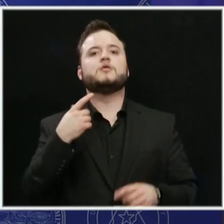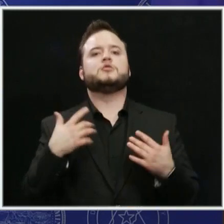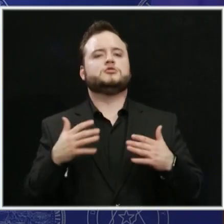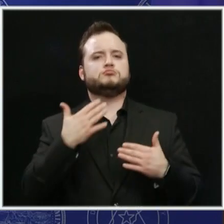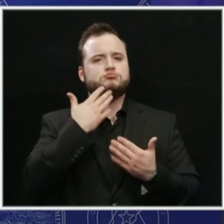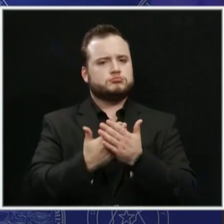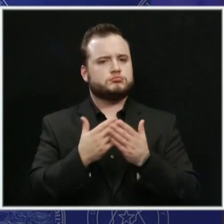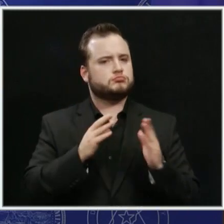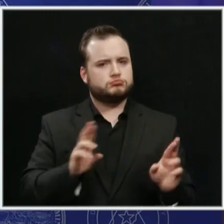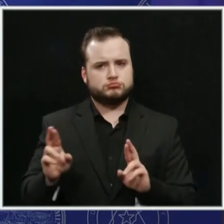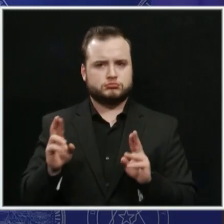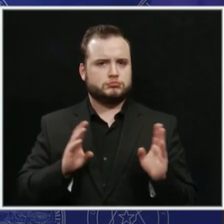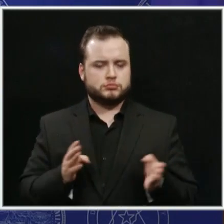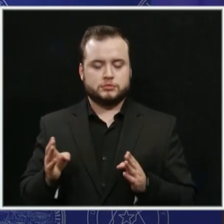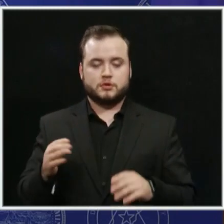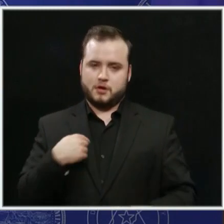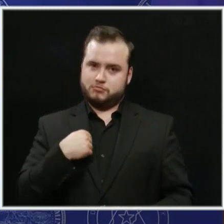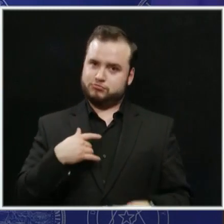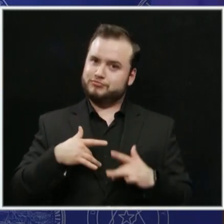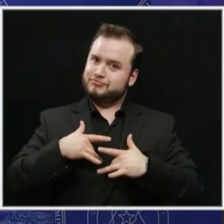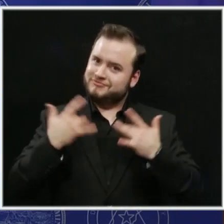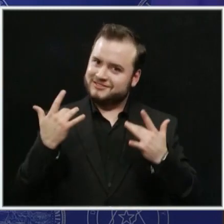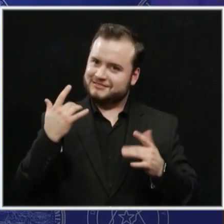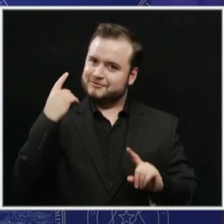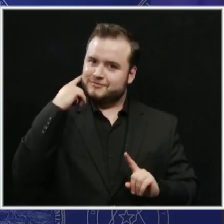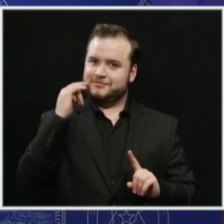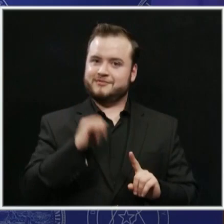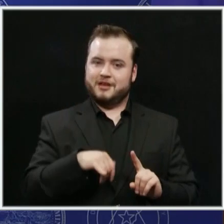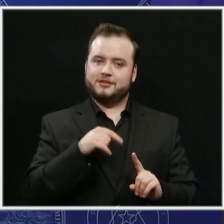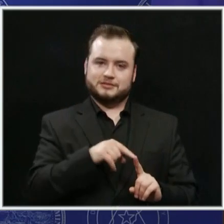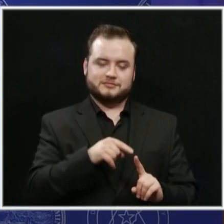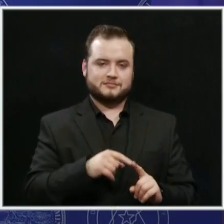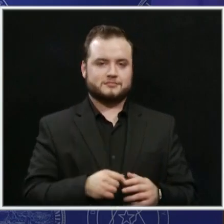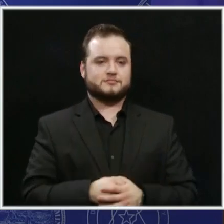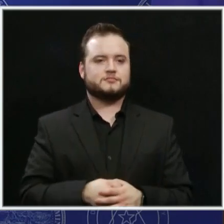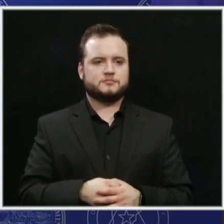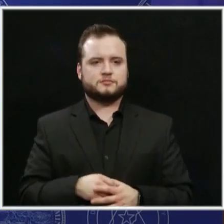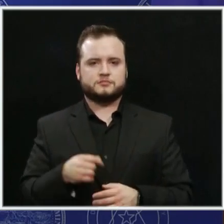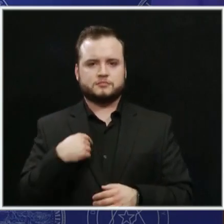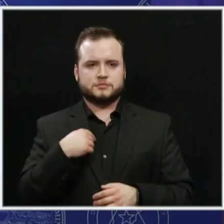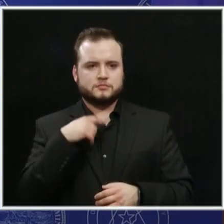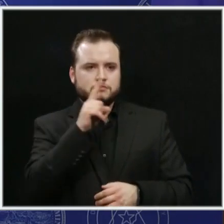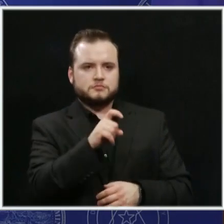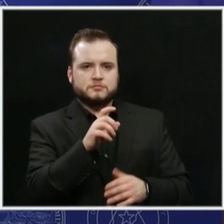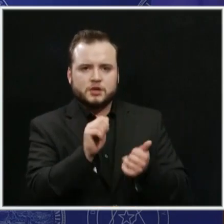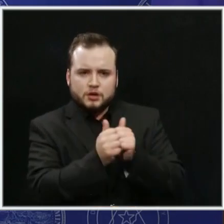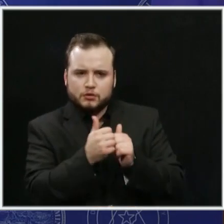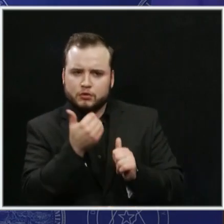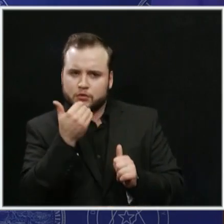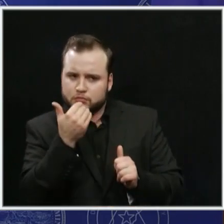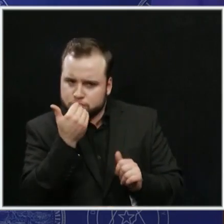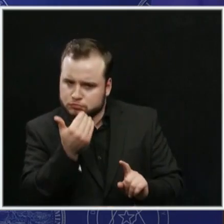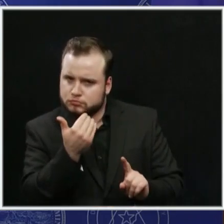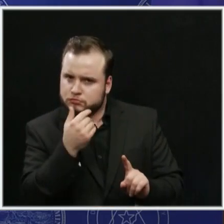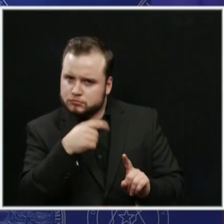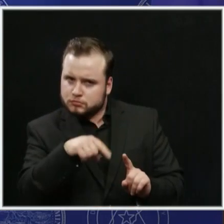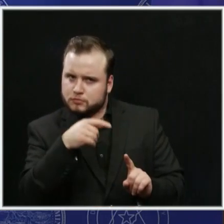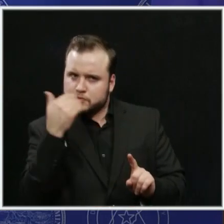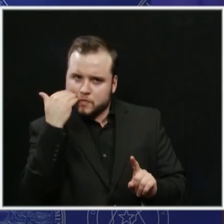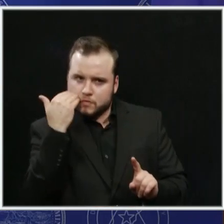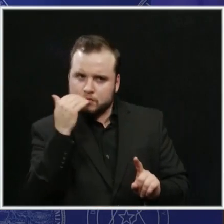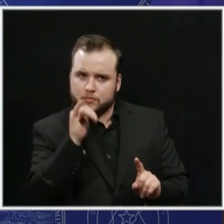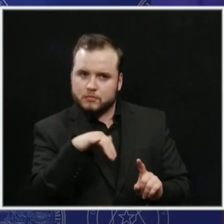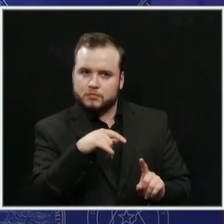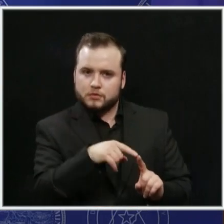We talked about things like how can we ensure that people can get tested? We brought swabs down because that was a supply that they